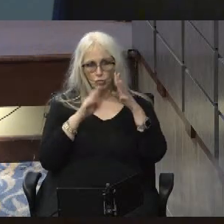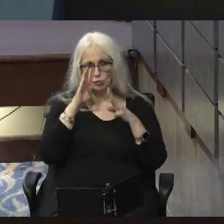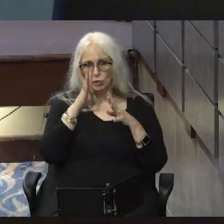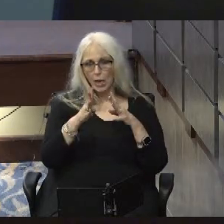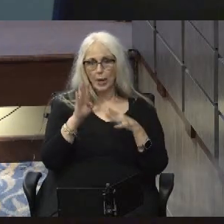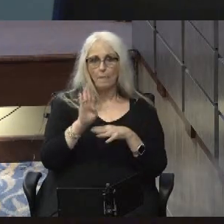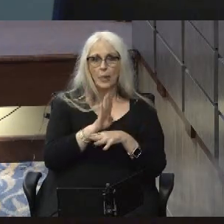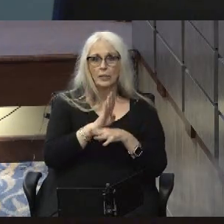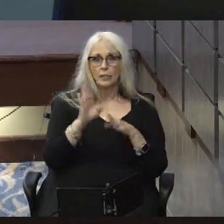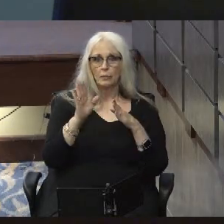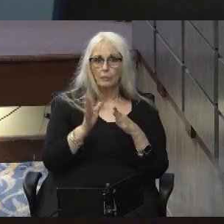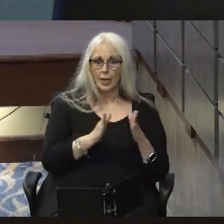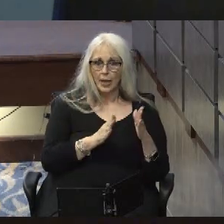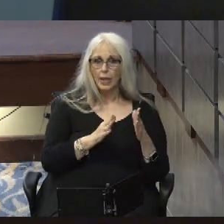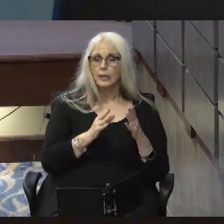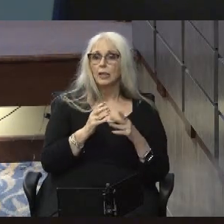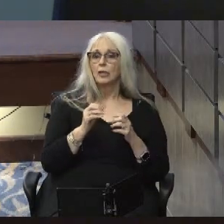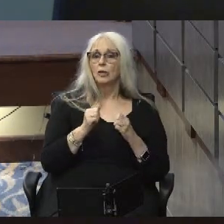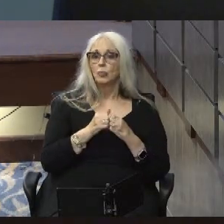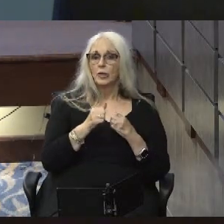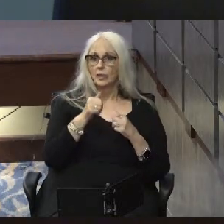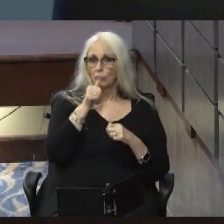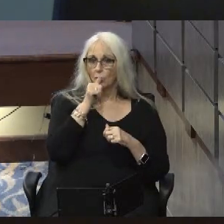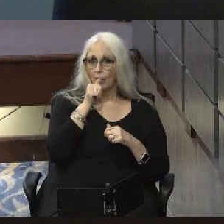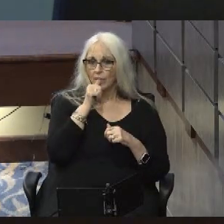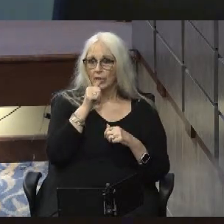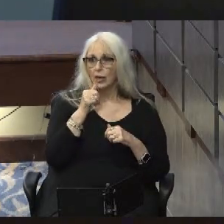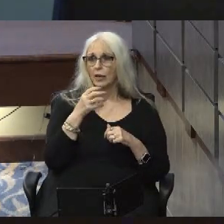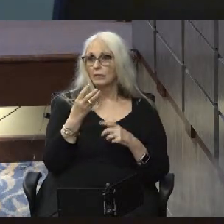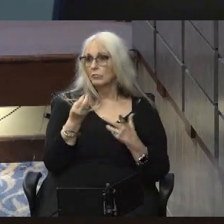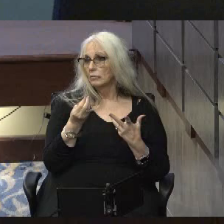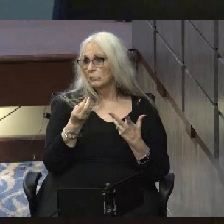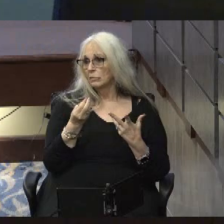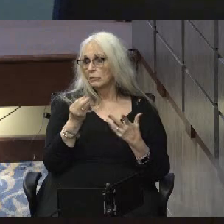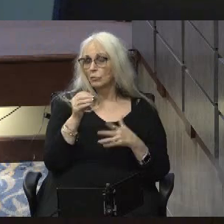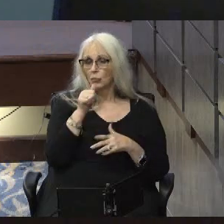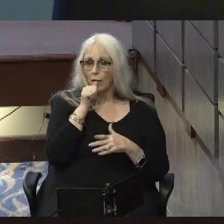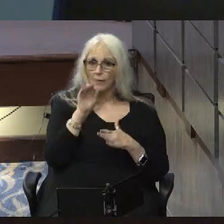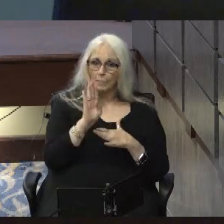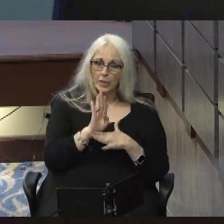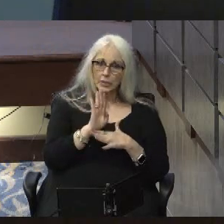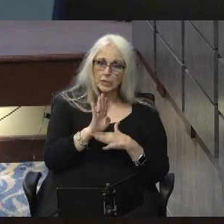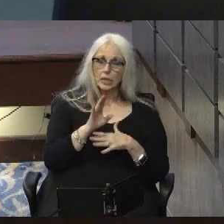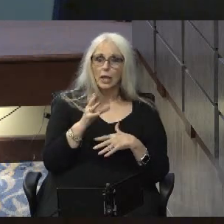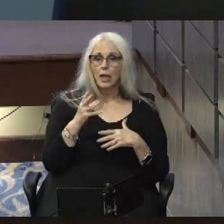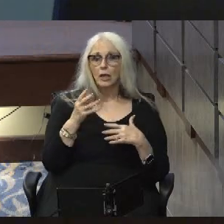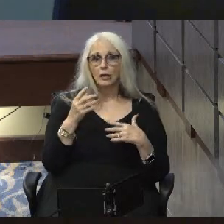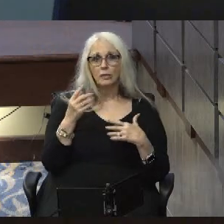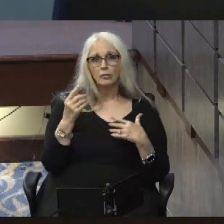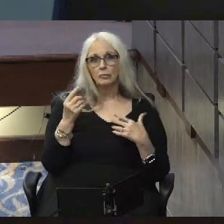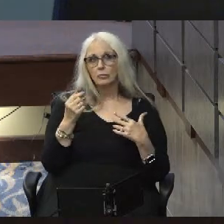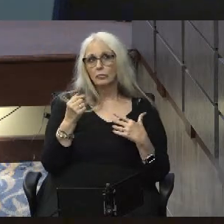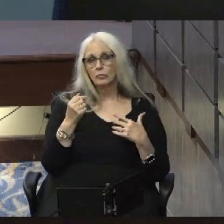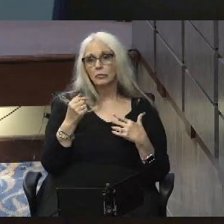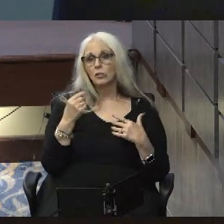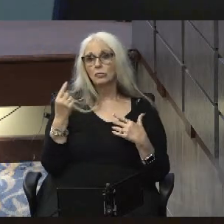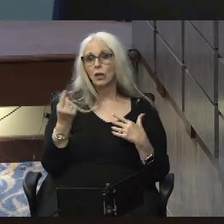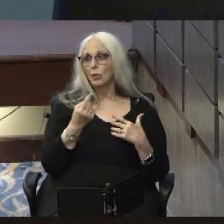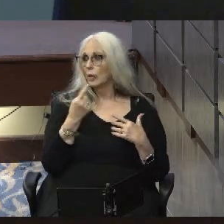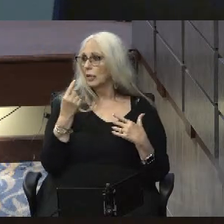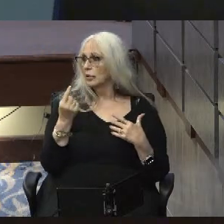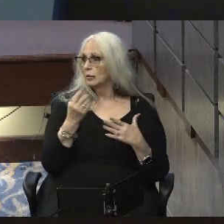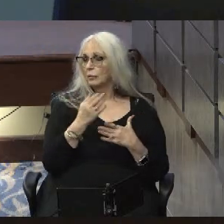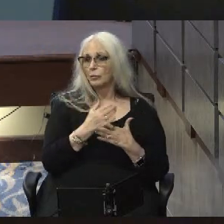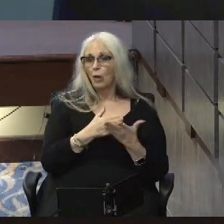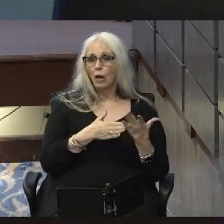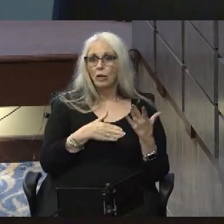have done that in our private lives and our private businesses, but there's always a part where you have a BHAG,